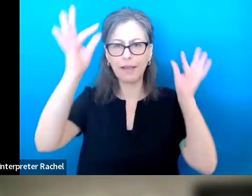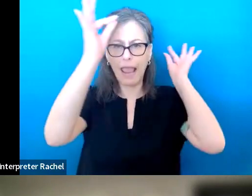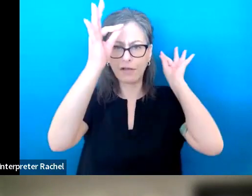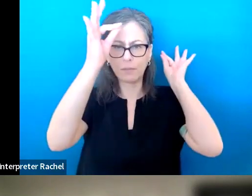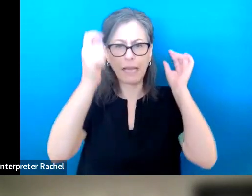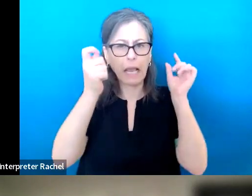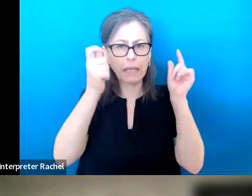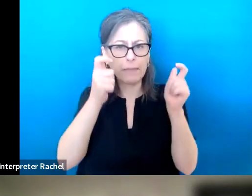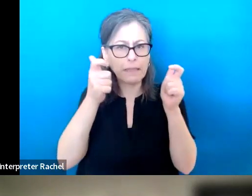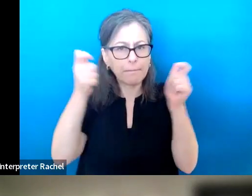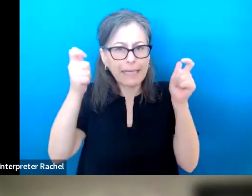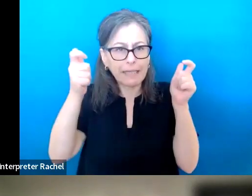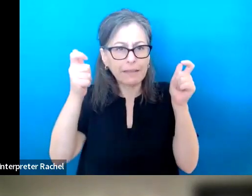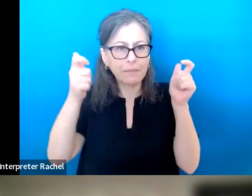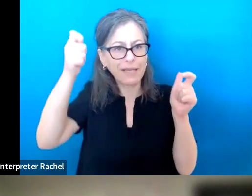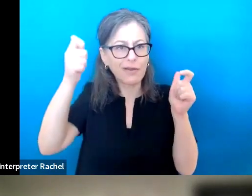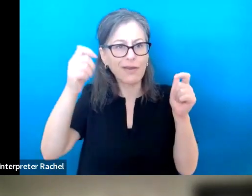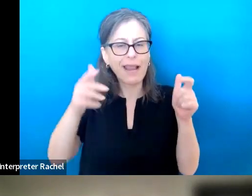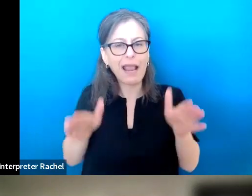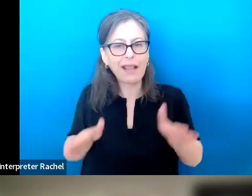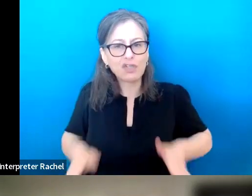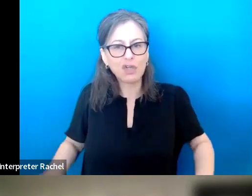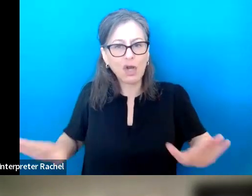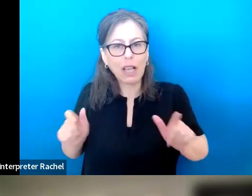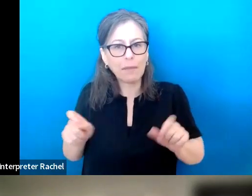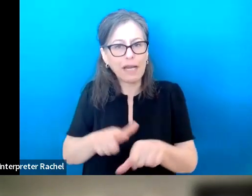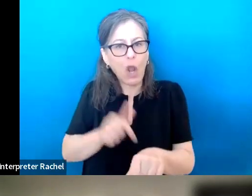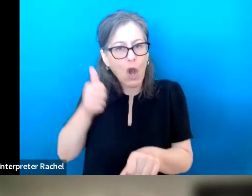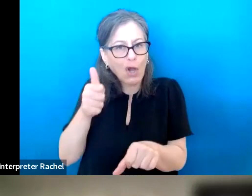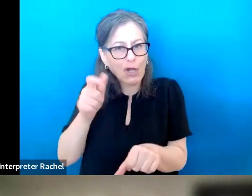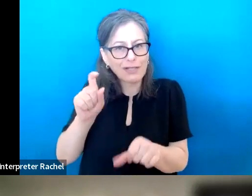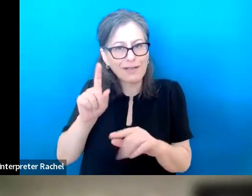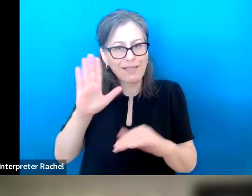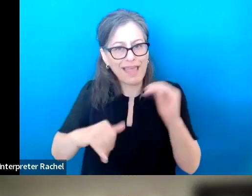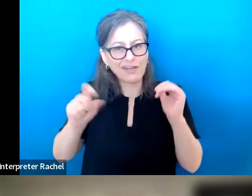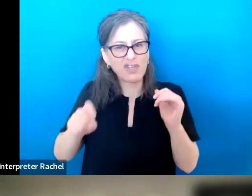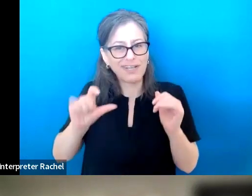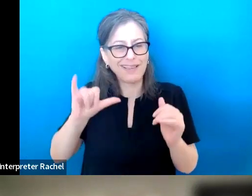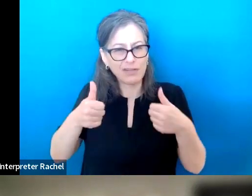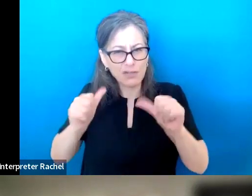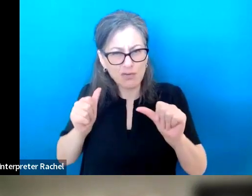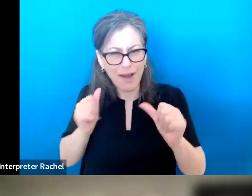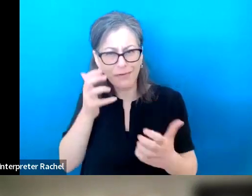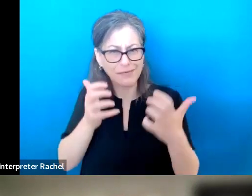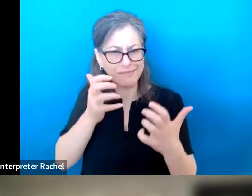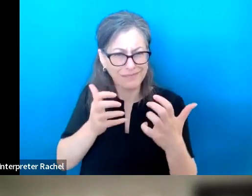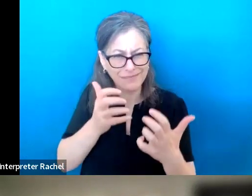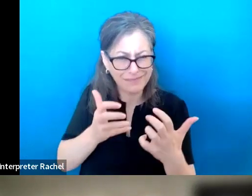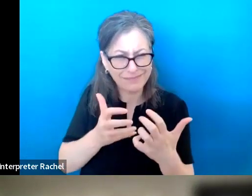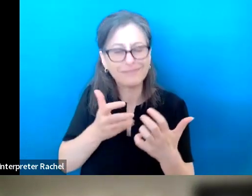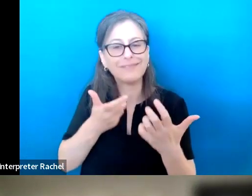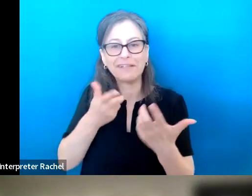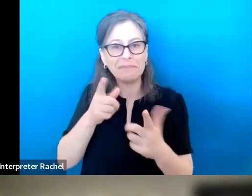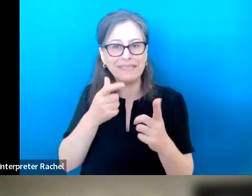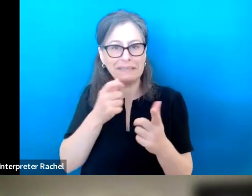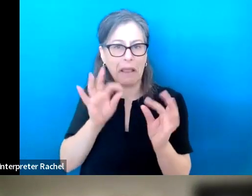too big for her head and the skirt's just a little bit too long because it's almost like she's trying to fit into the role. And